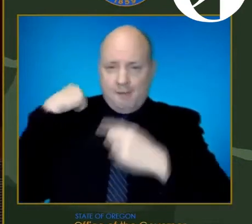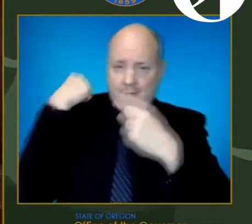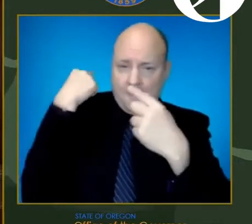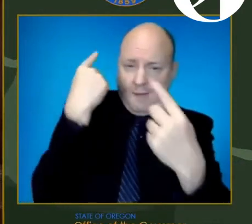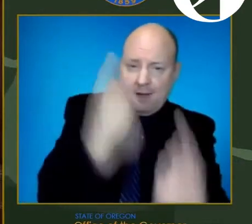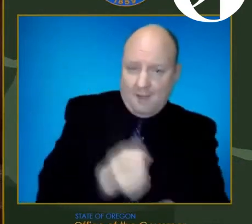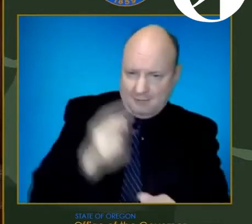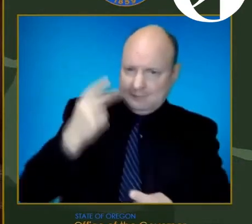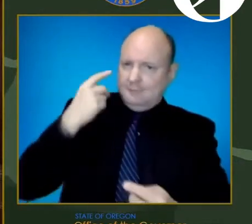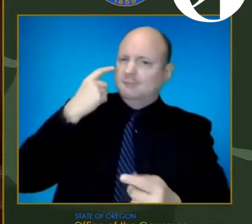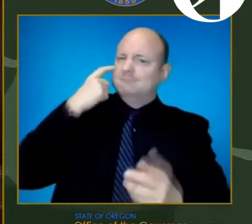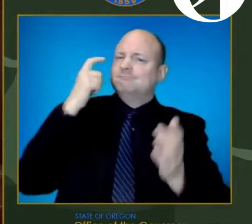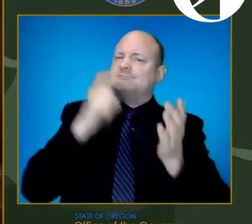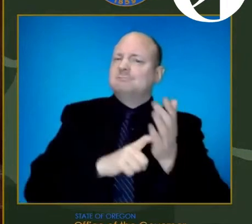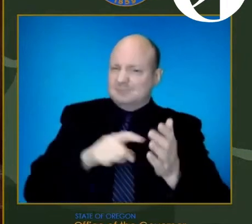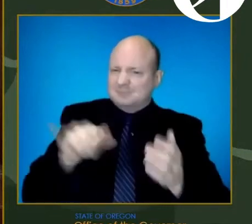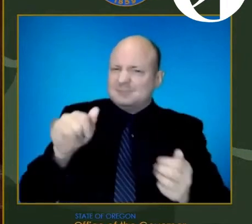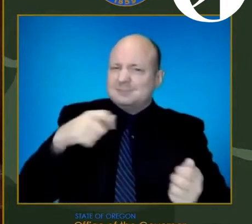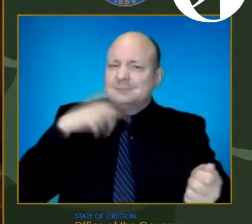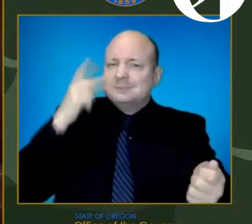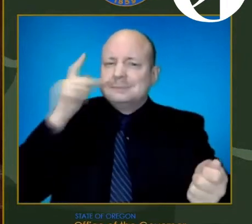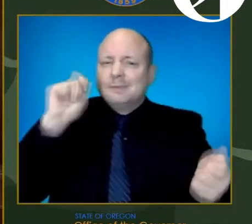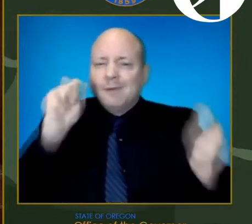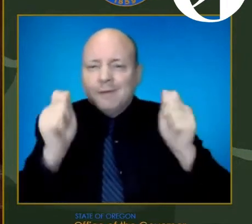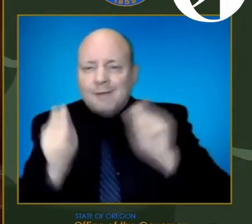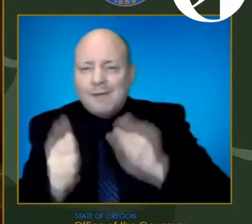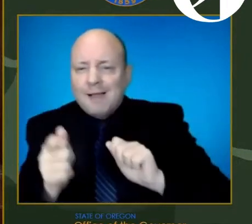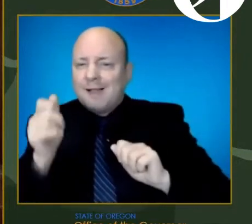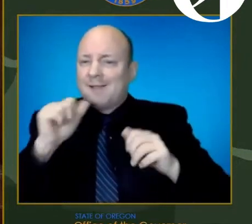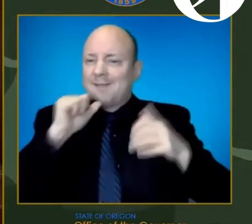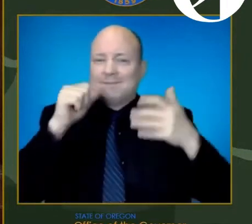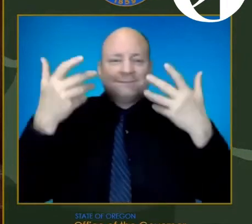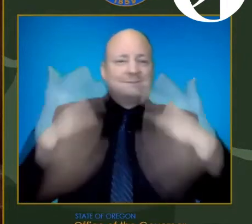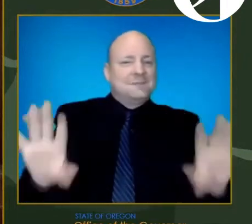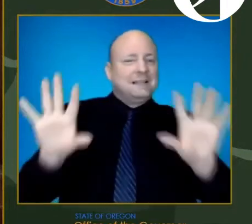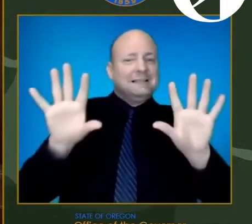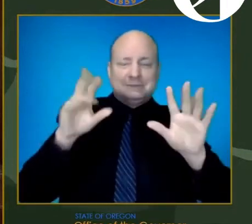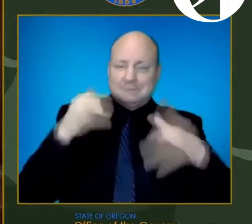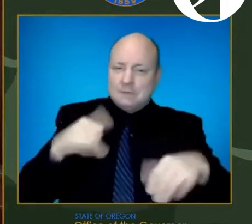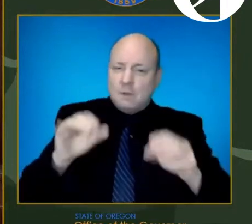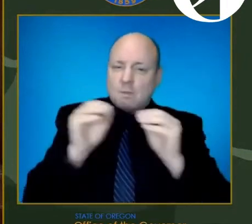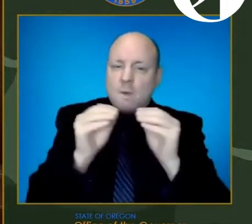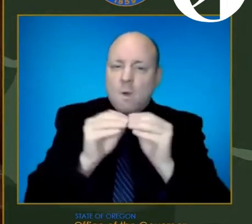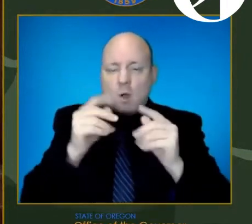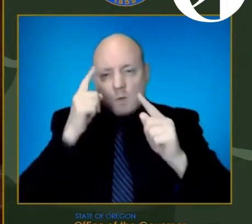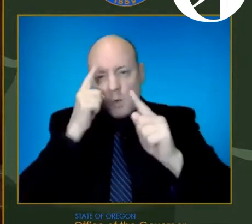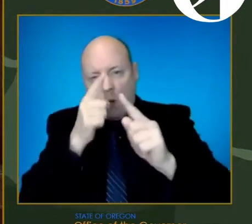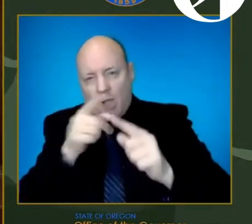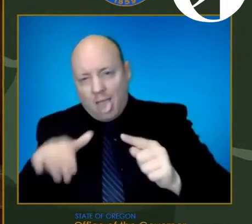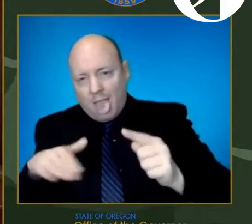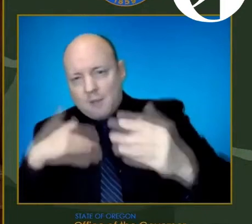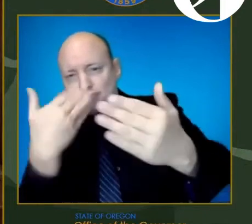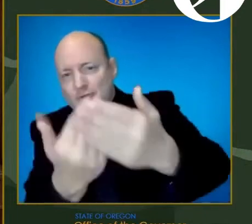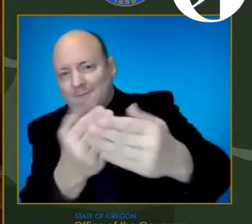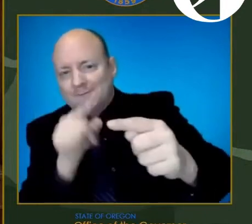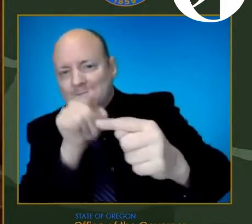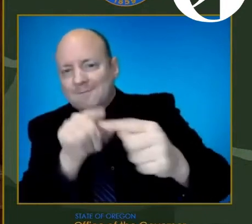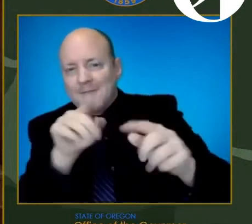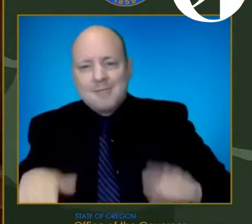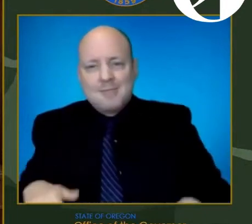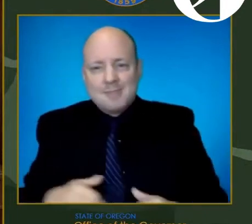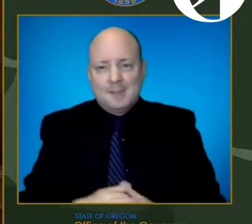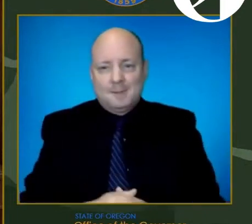line. But the race is far from over. And yet, because we were